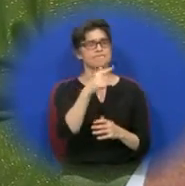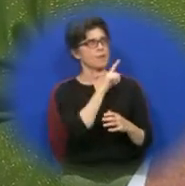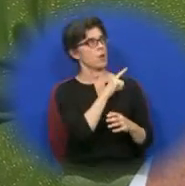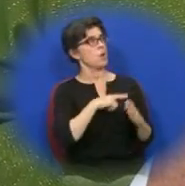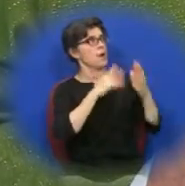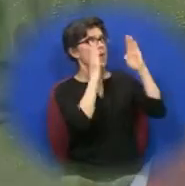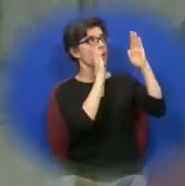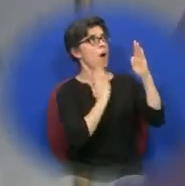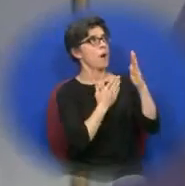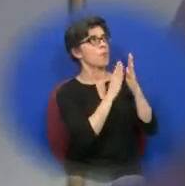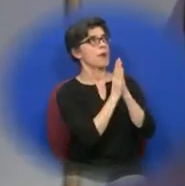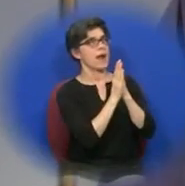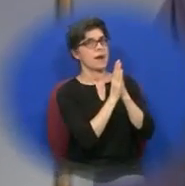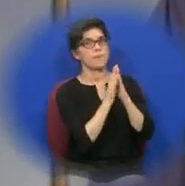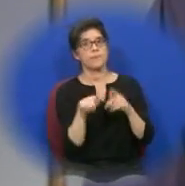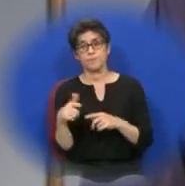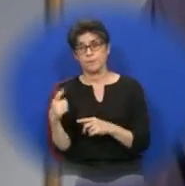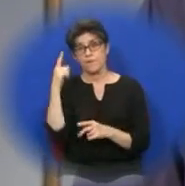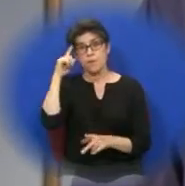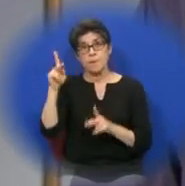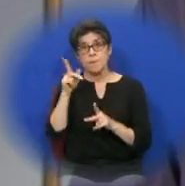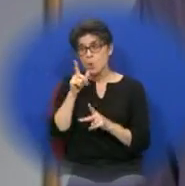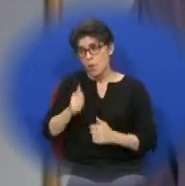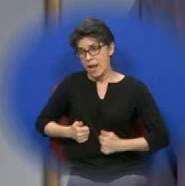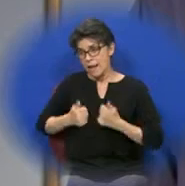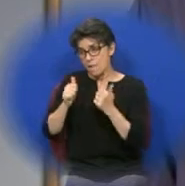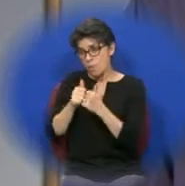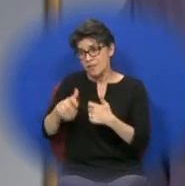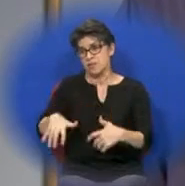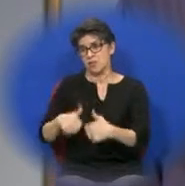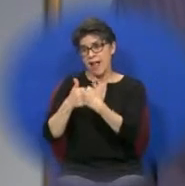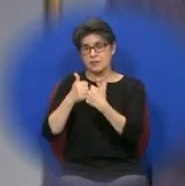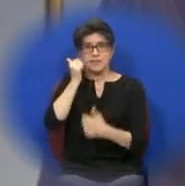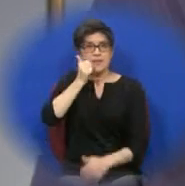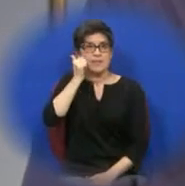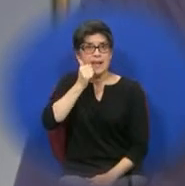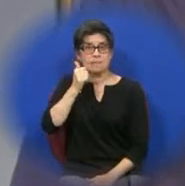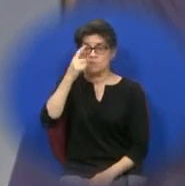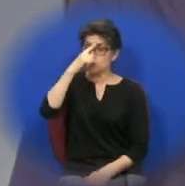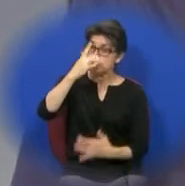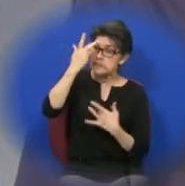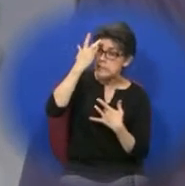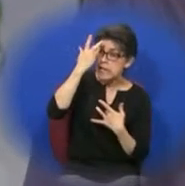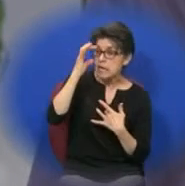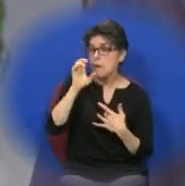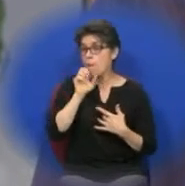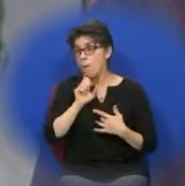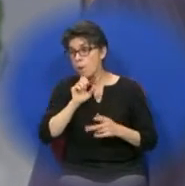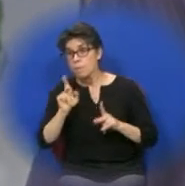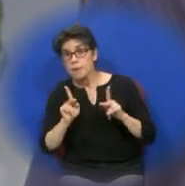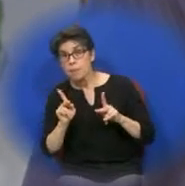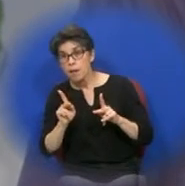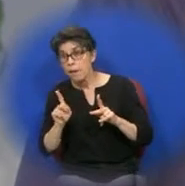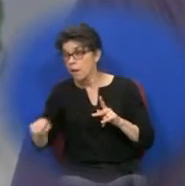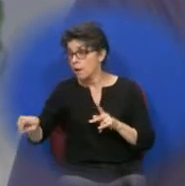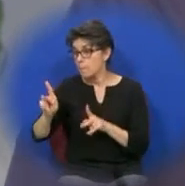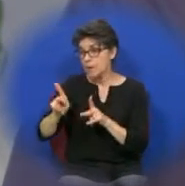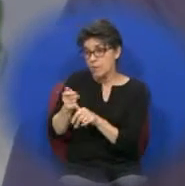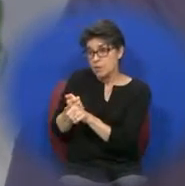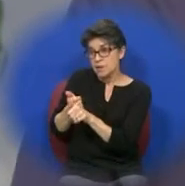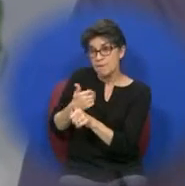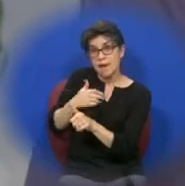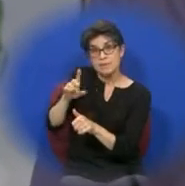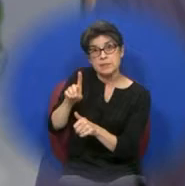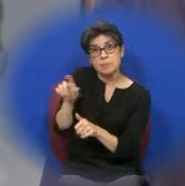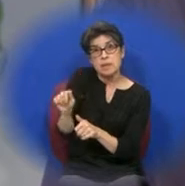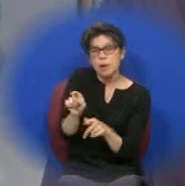Lord, hear our prayer. For all who live with challenges each day, for the sick, the elderly, those with disabilities,